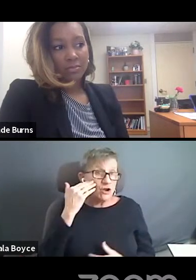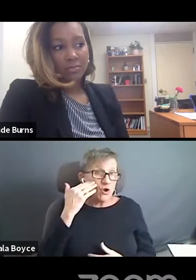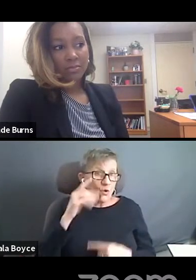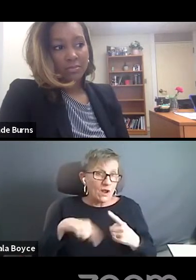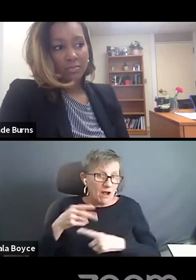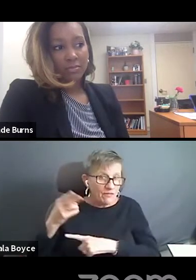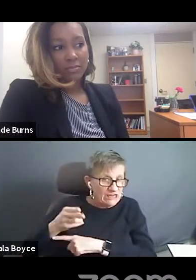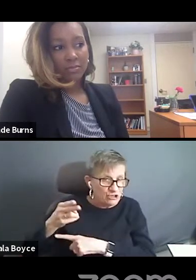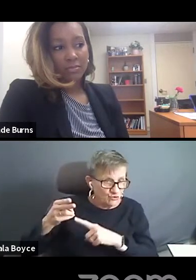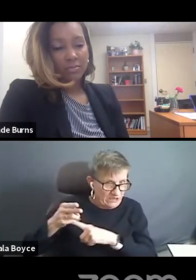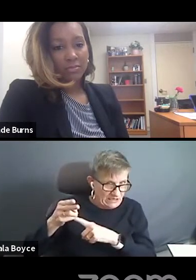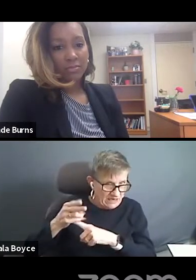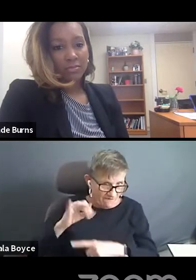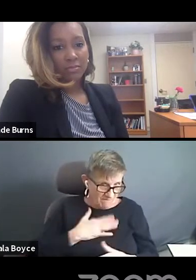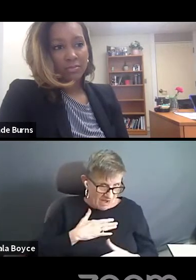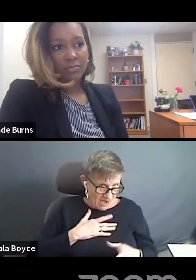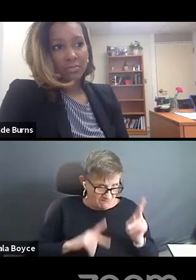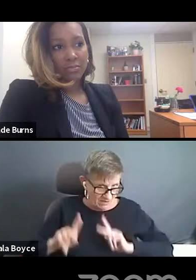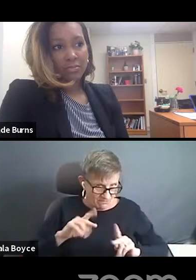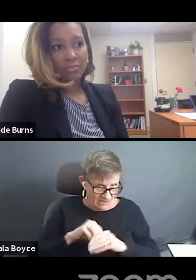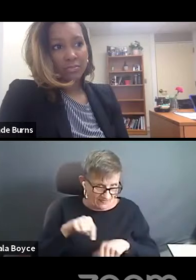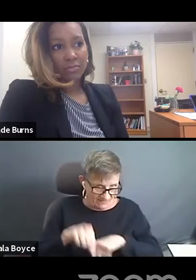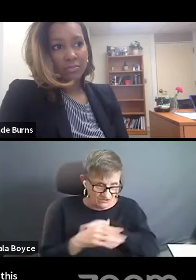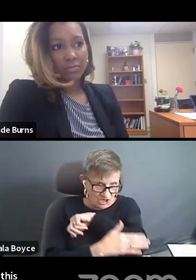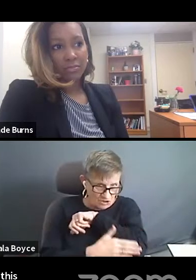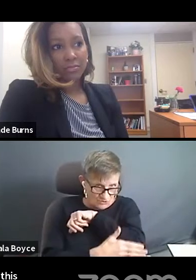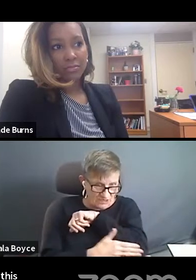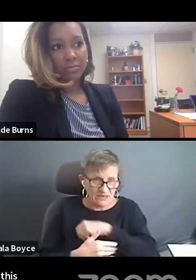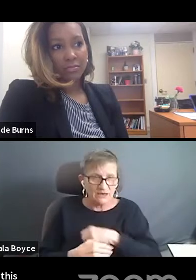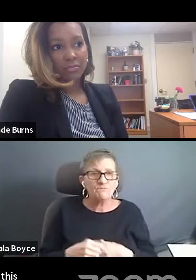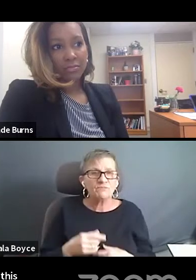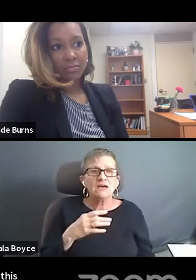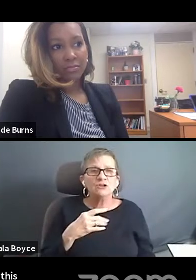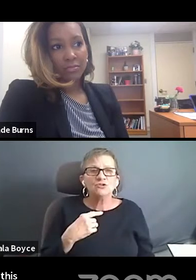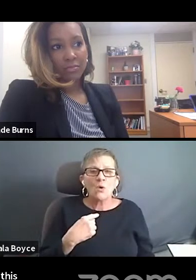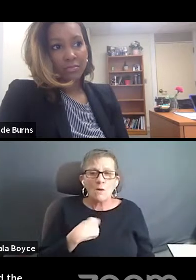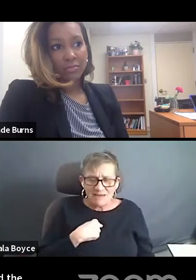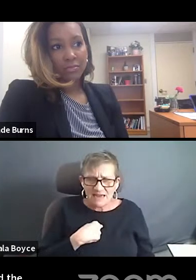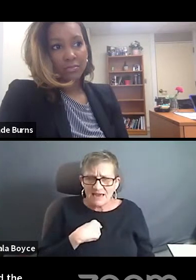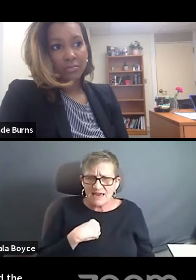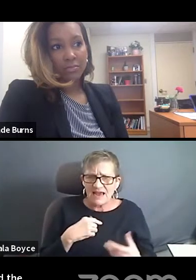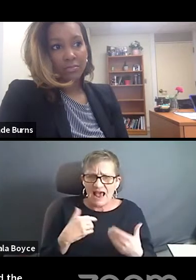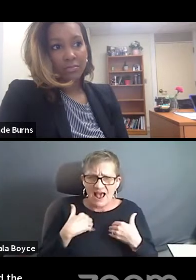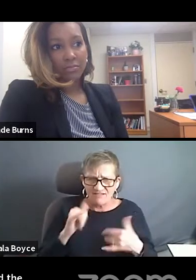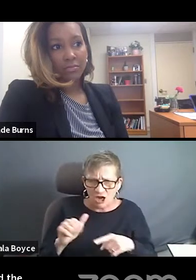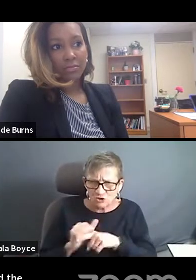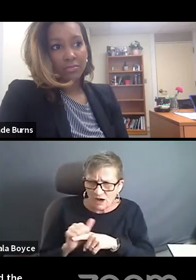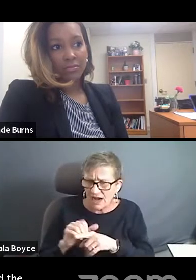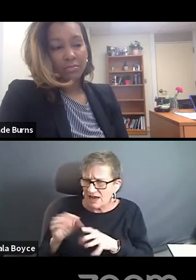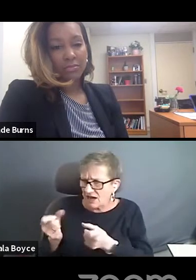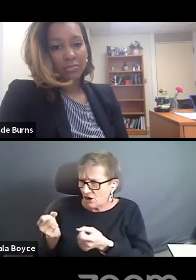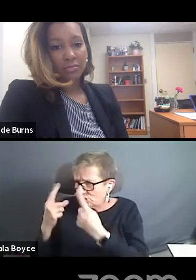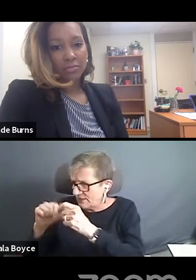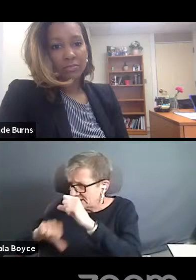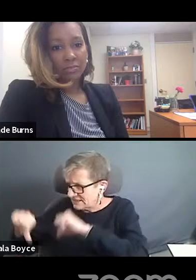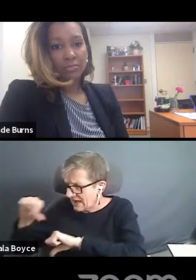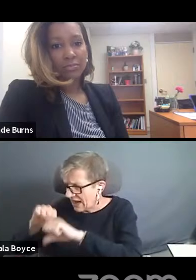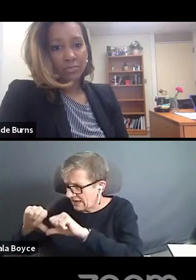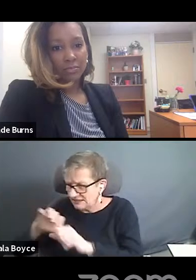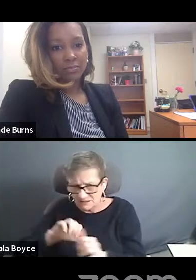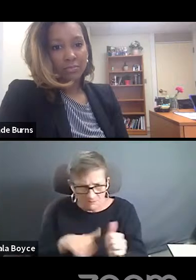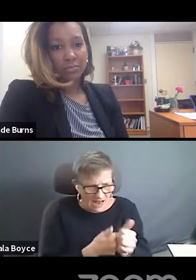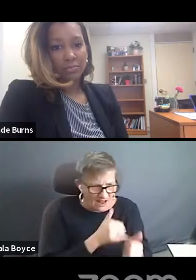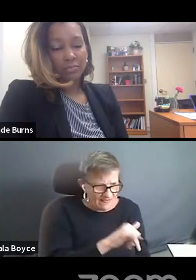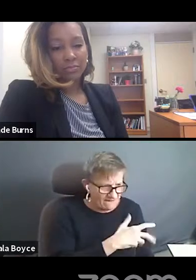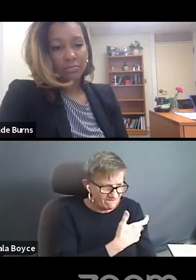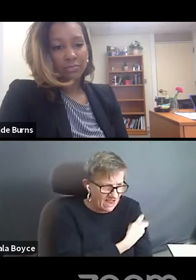history of my people here in this country. And it was me being able to have the training and understand the science behind the